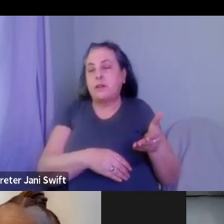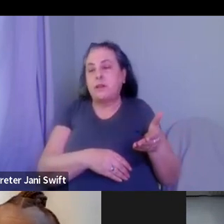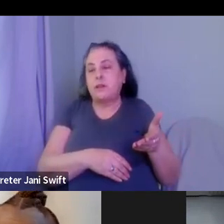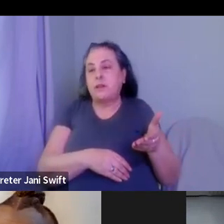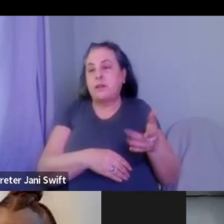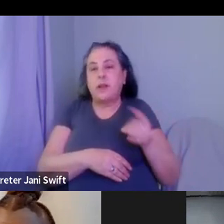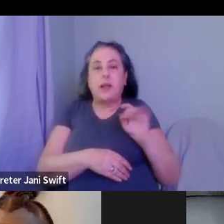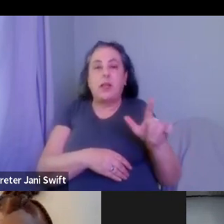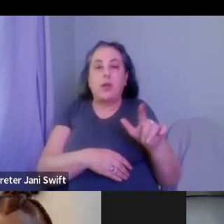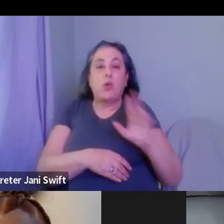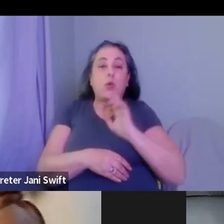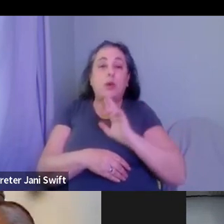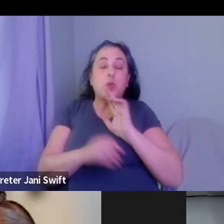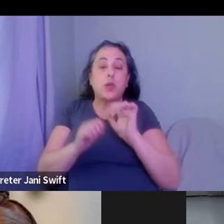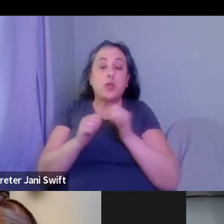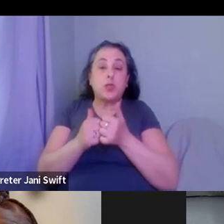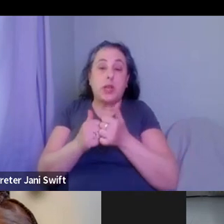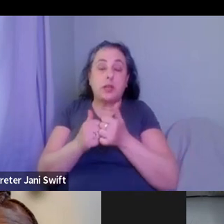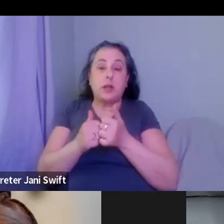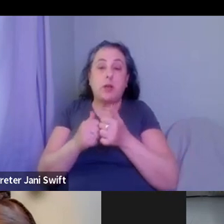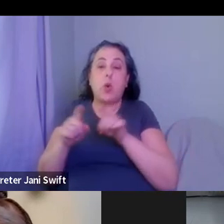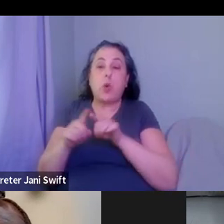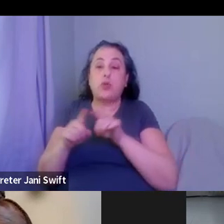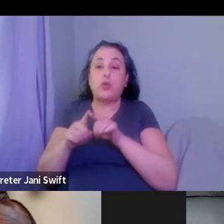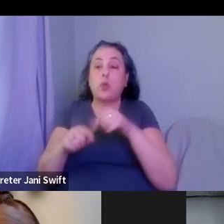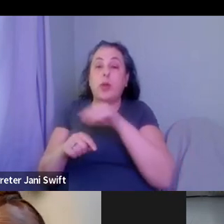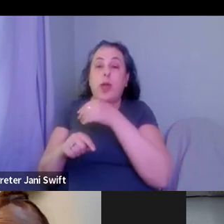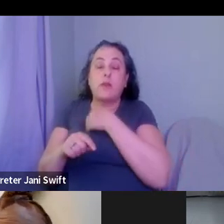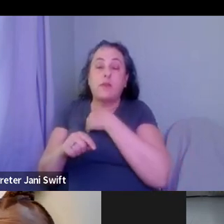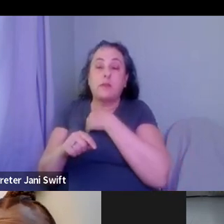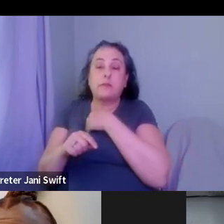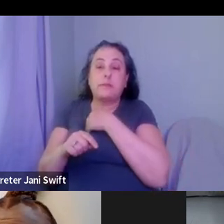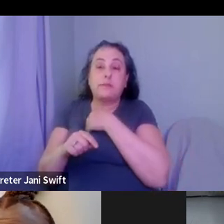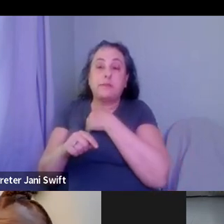the Illinois Restaurant Association. And also we have